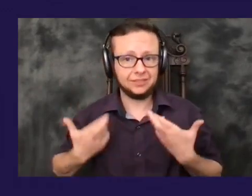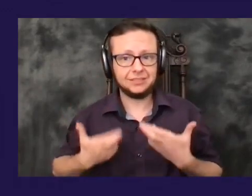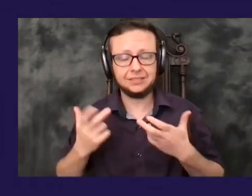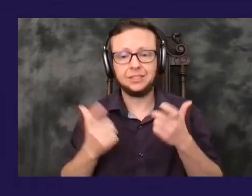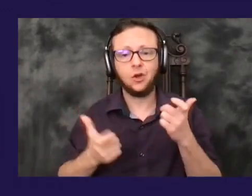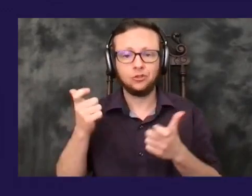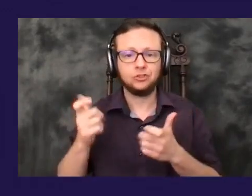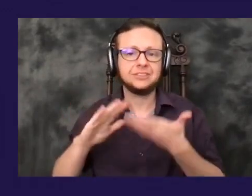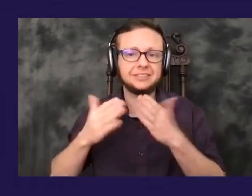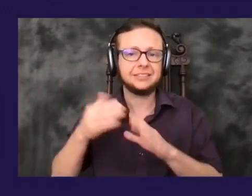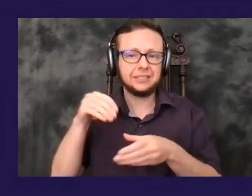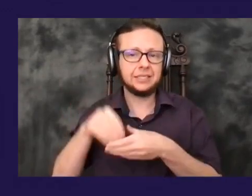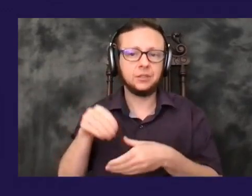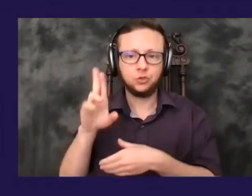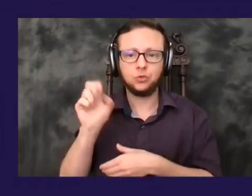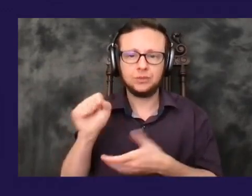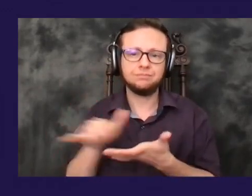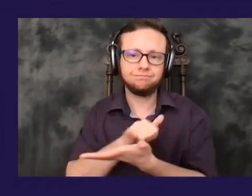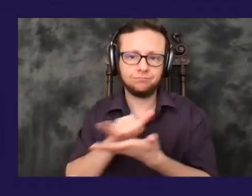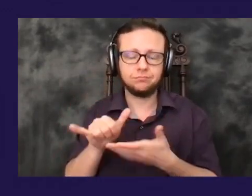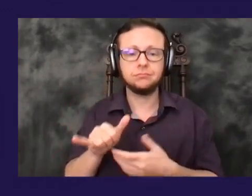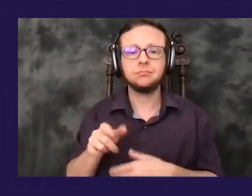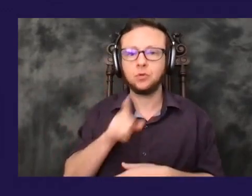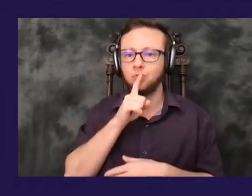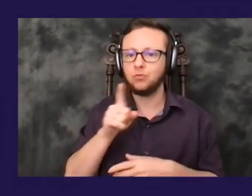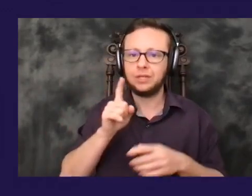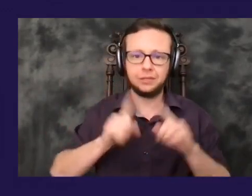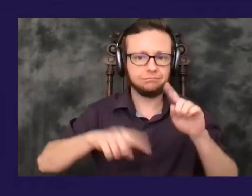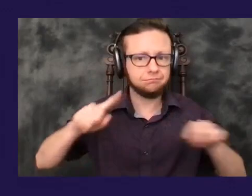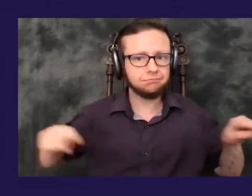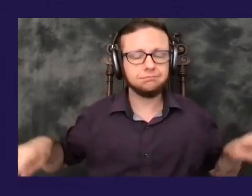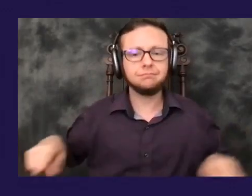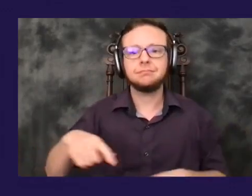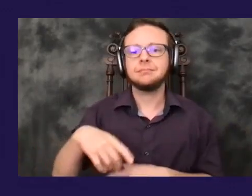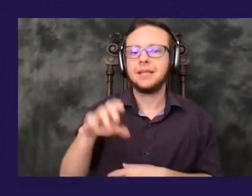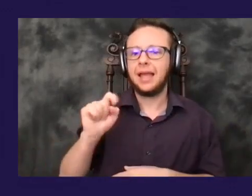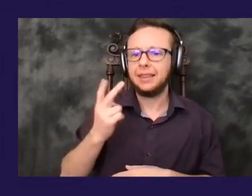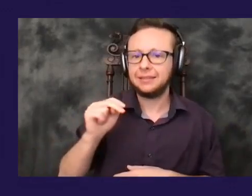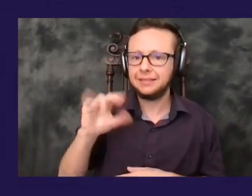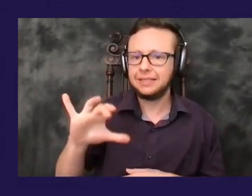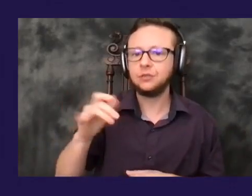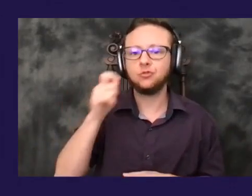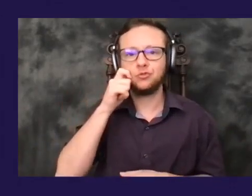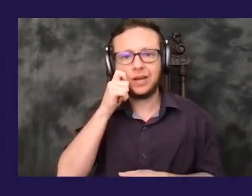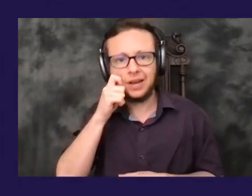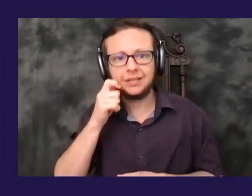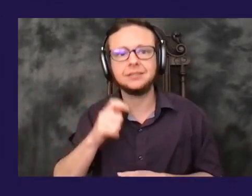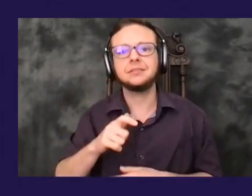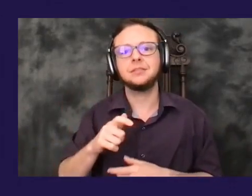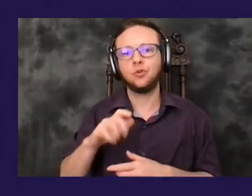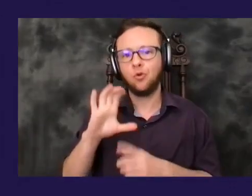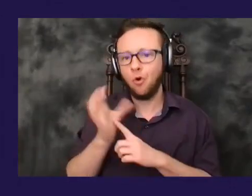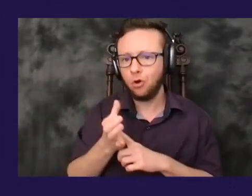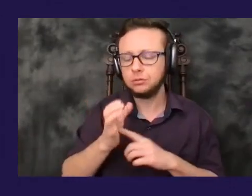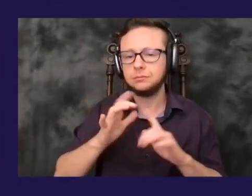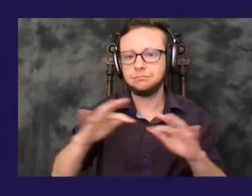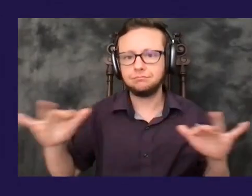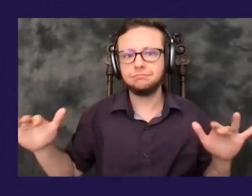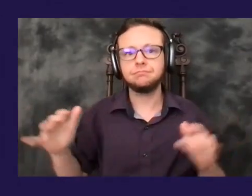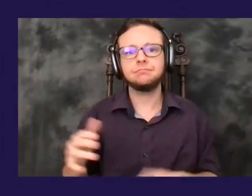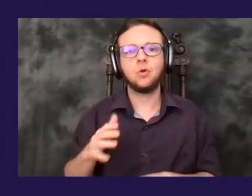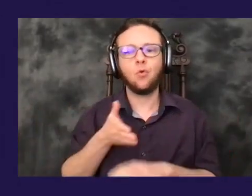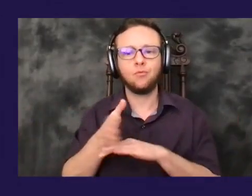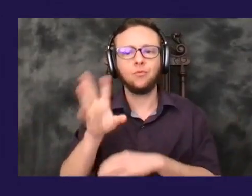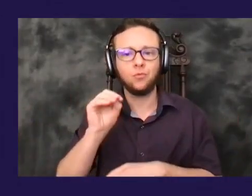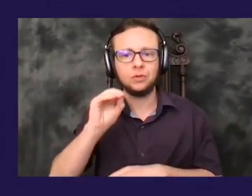is incredibly culturally, ethnically, and racially diverse, with over 40% of residents born outside of the US and